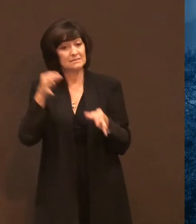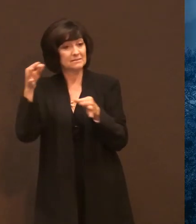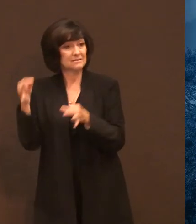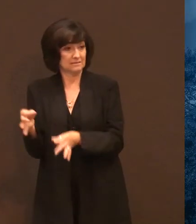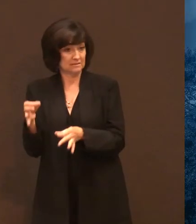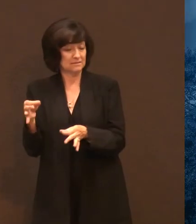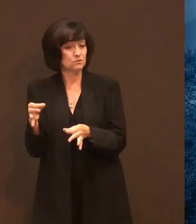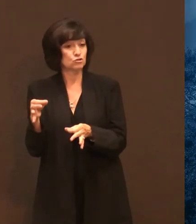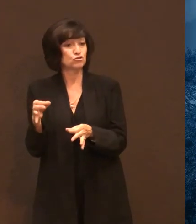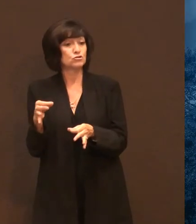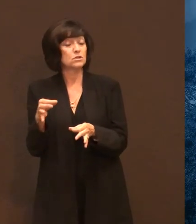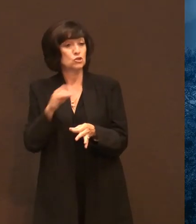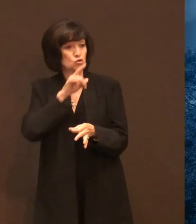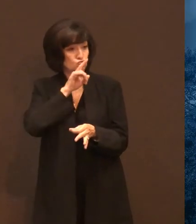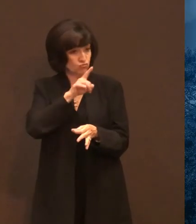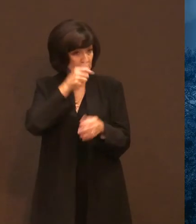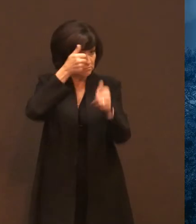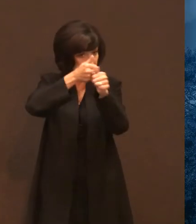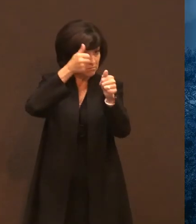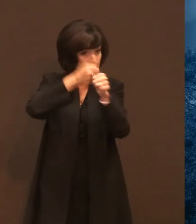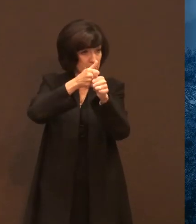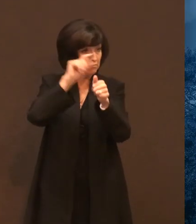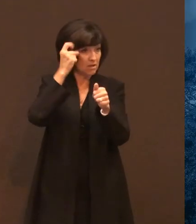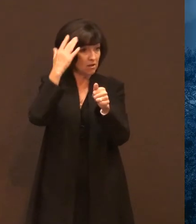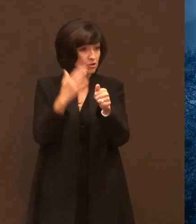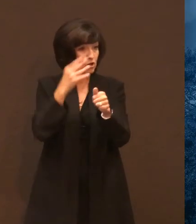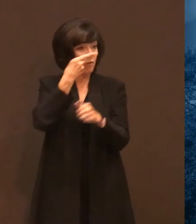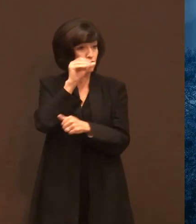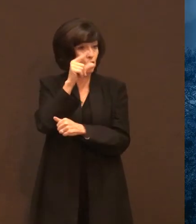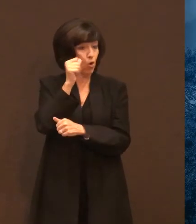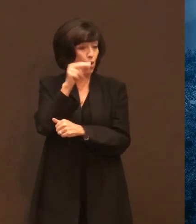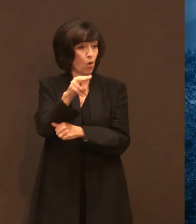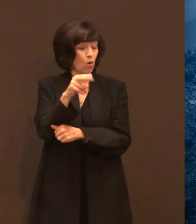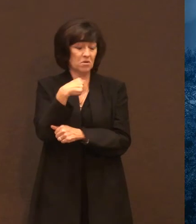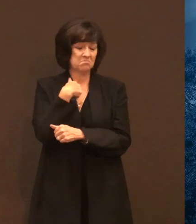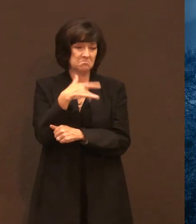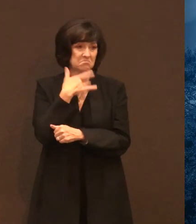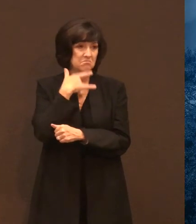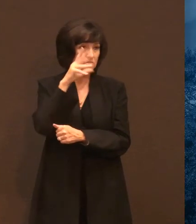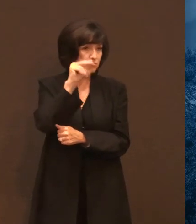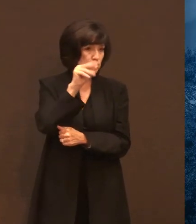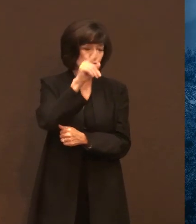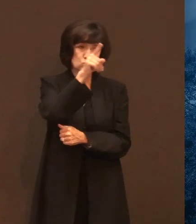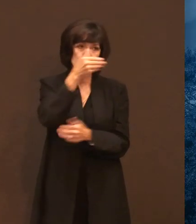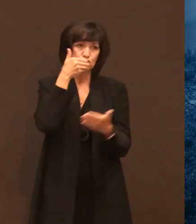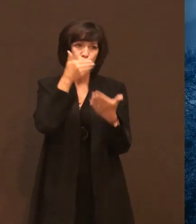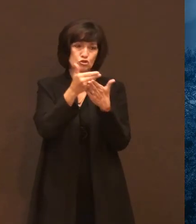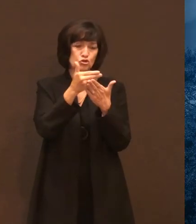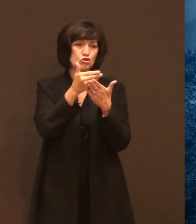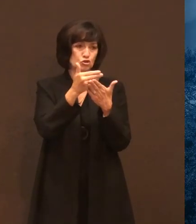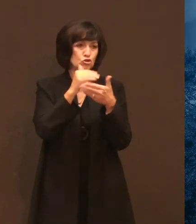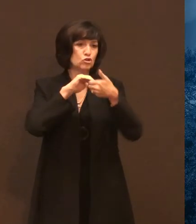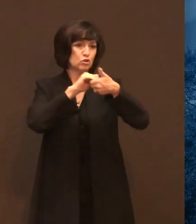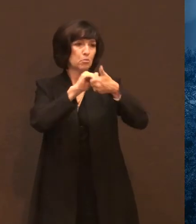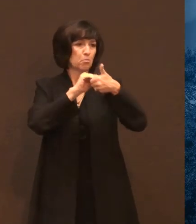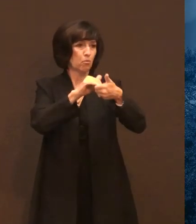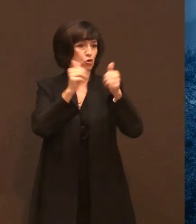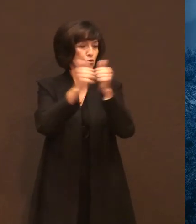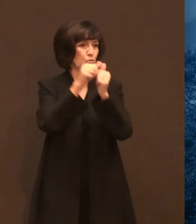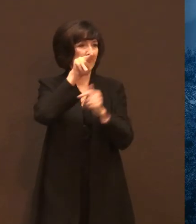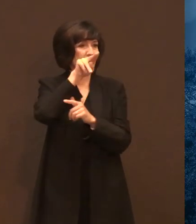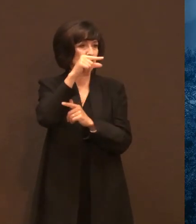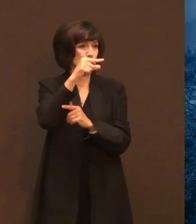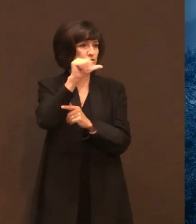by Governor Hogan. He's been a good partner with respect to NGA and other things that when we've had to